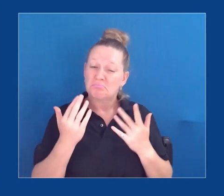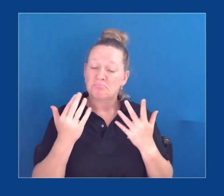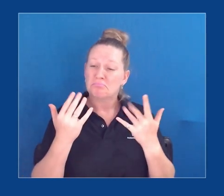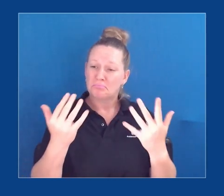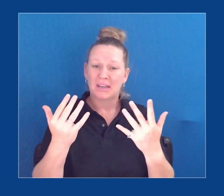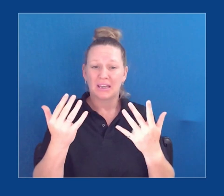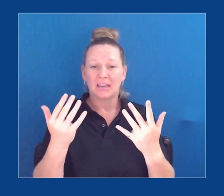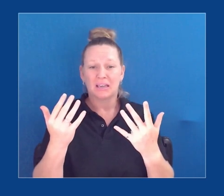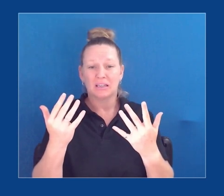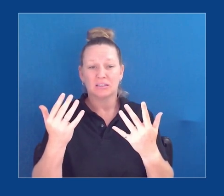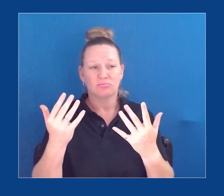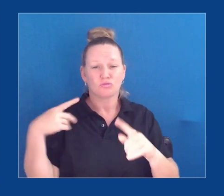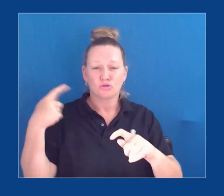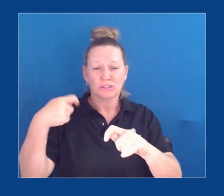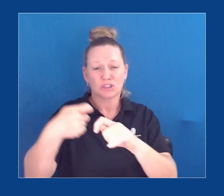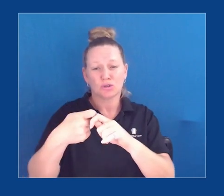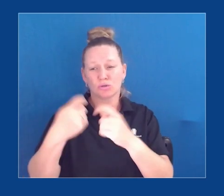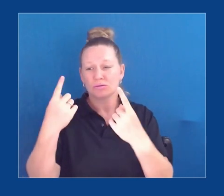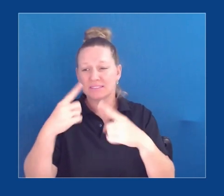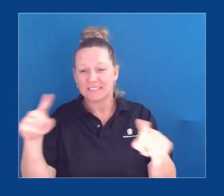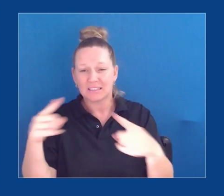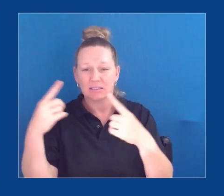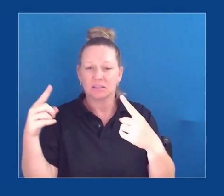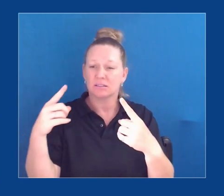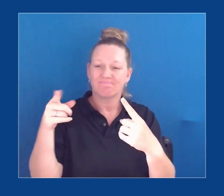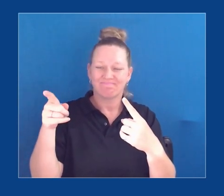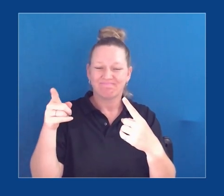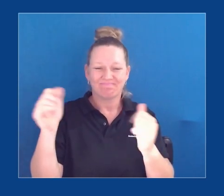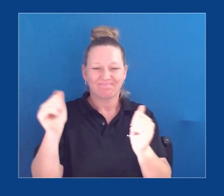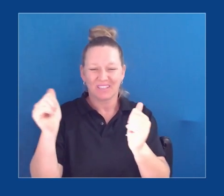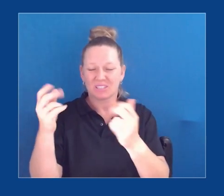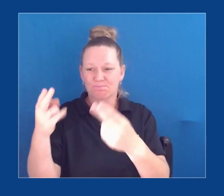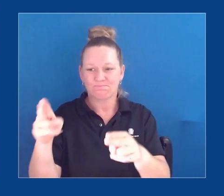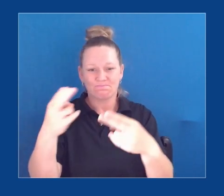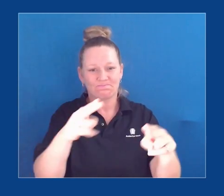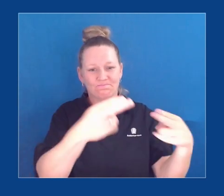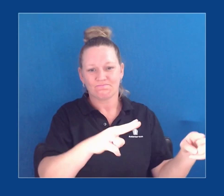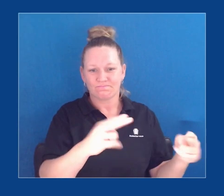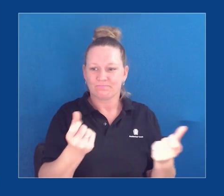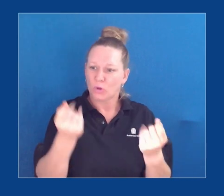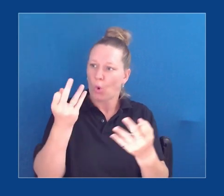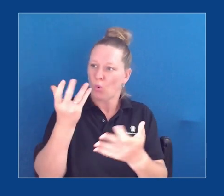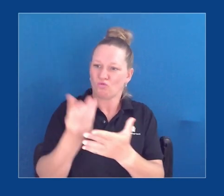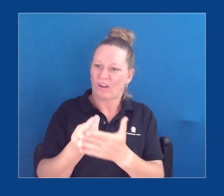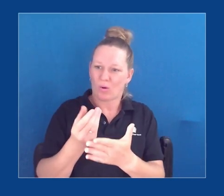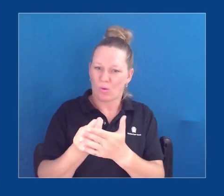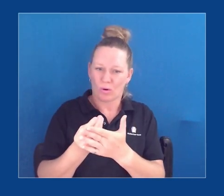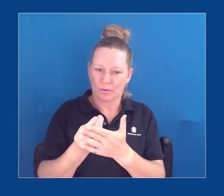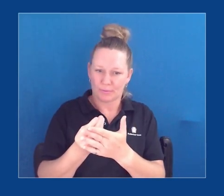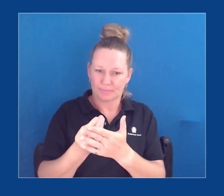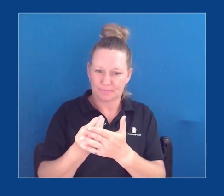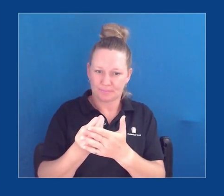leaving little or no record. And so that was 20 years ago, when